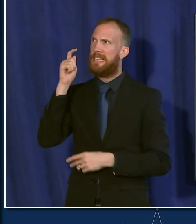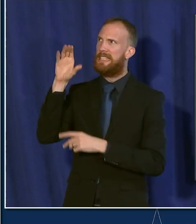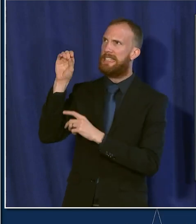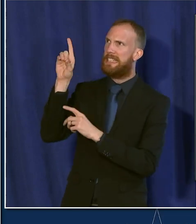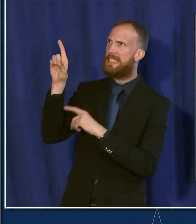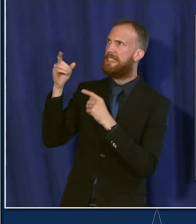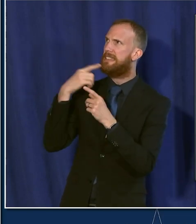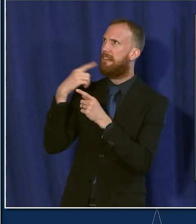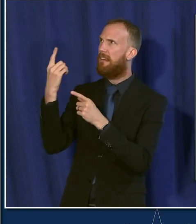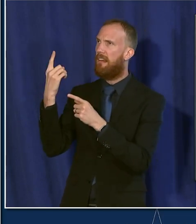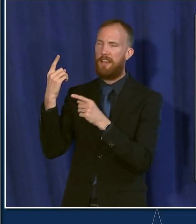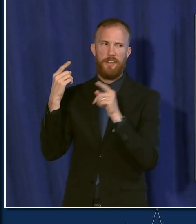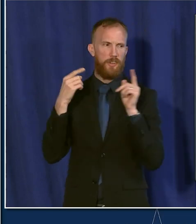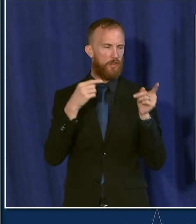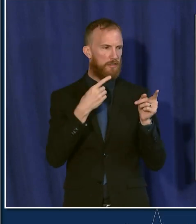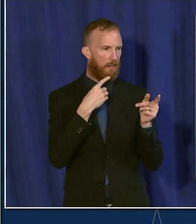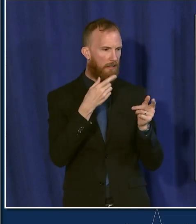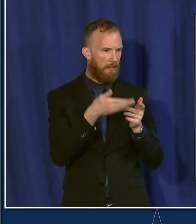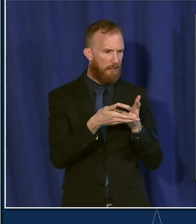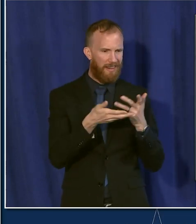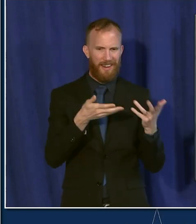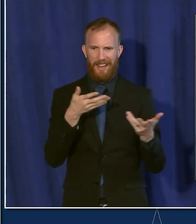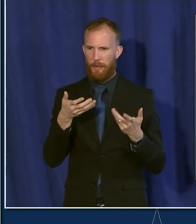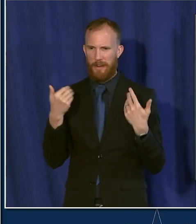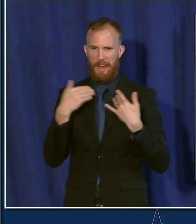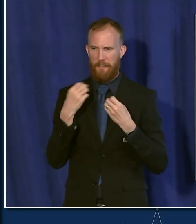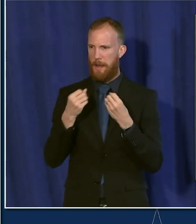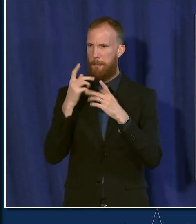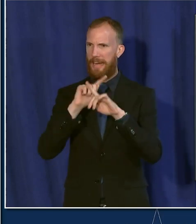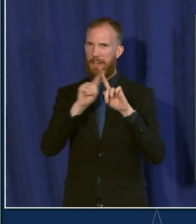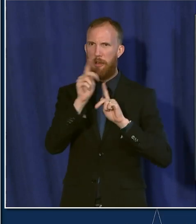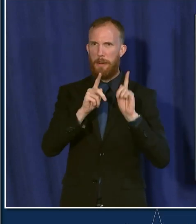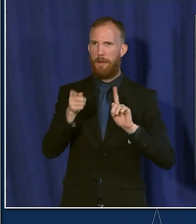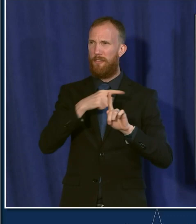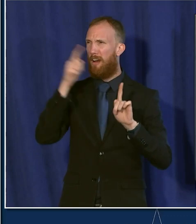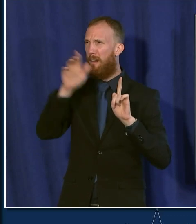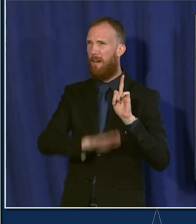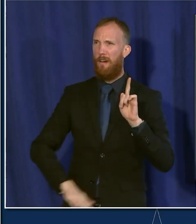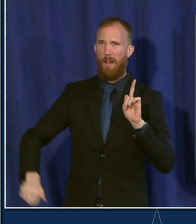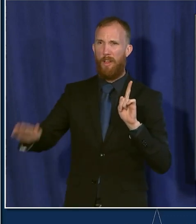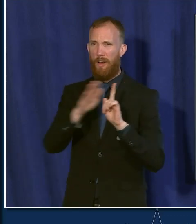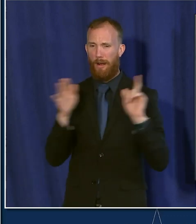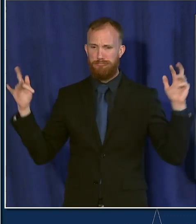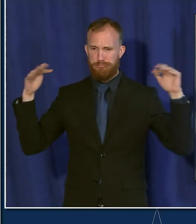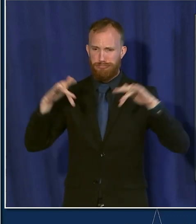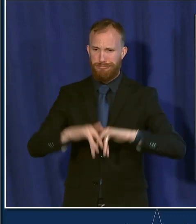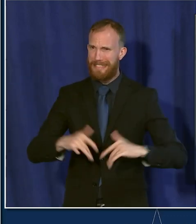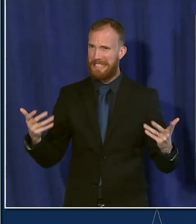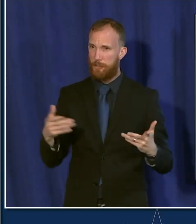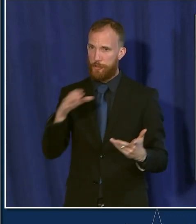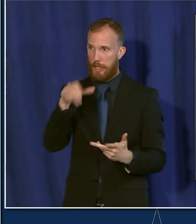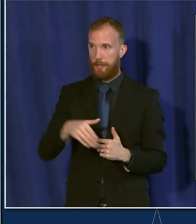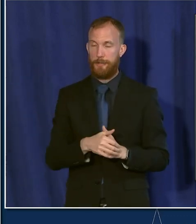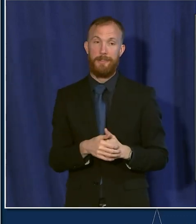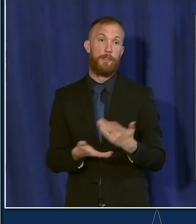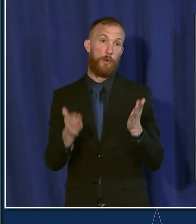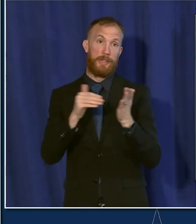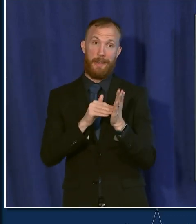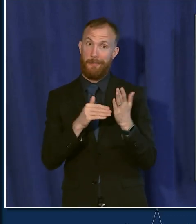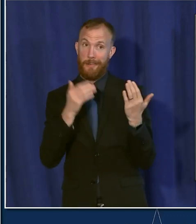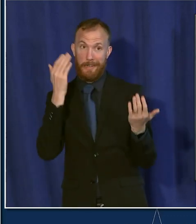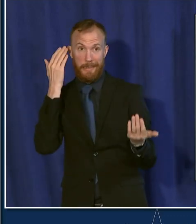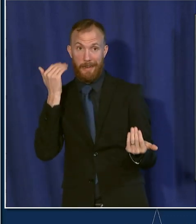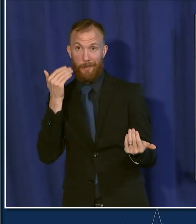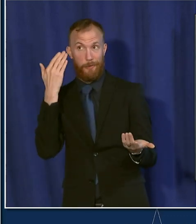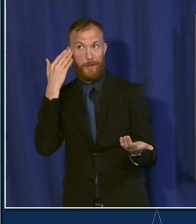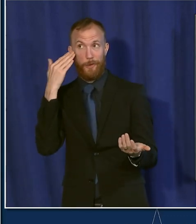what you're saying, at a time when we have tons of people coming into Chicago from out of town? Yeah. So, we don't know what the CDC is going to say yet. So we